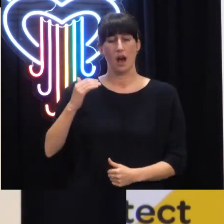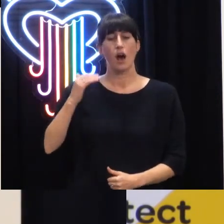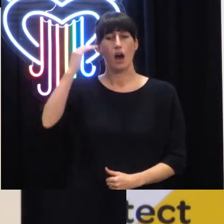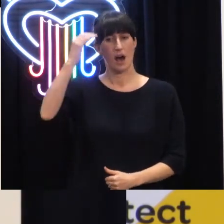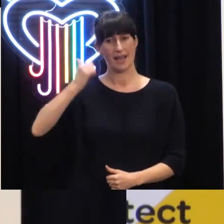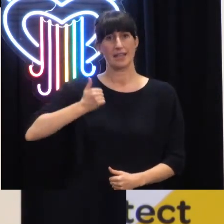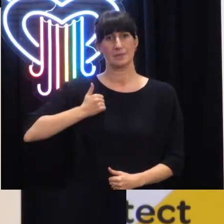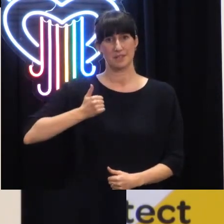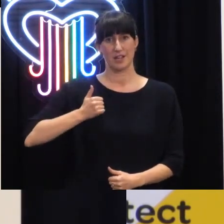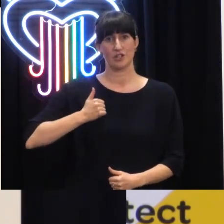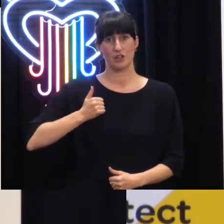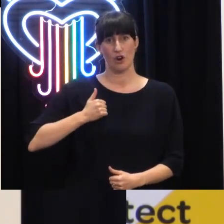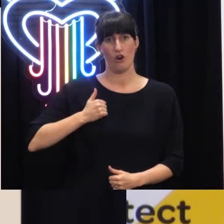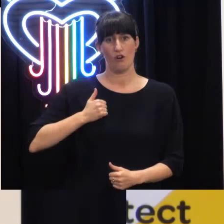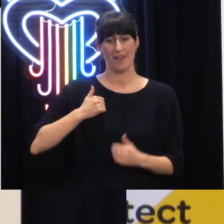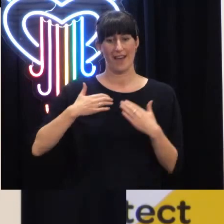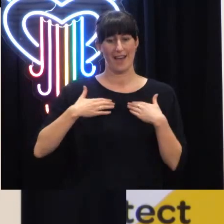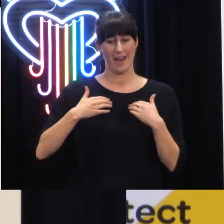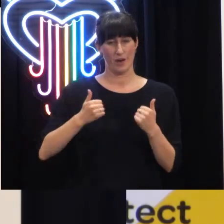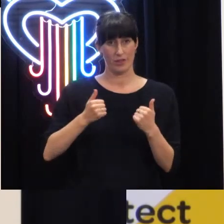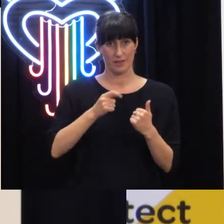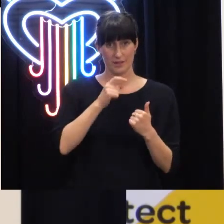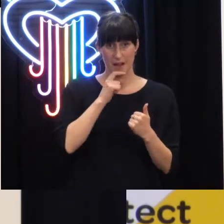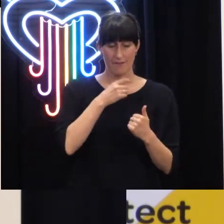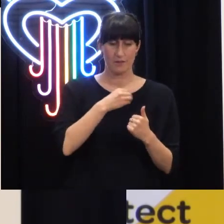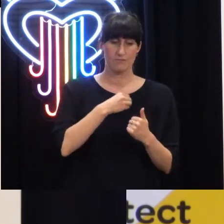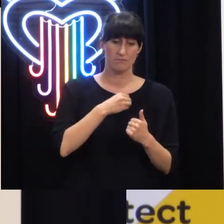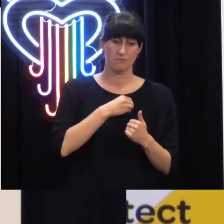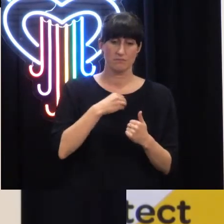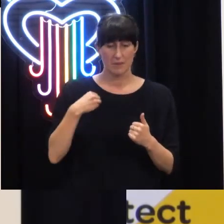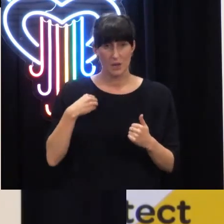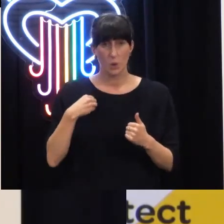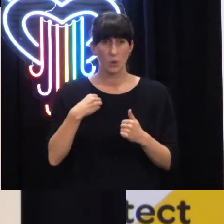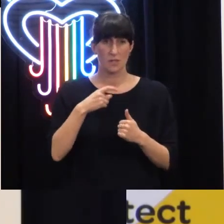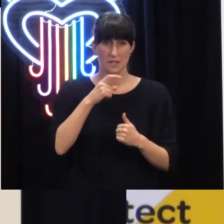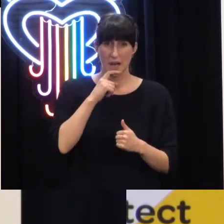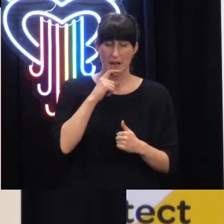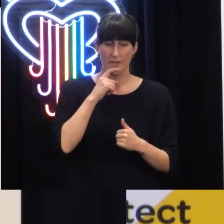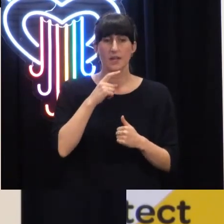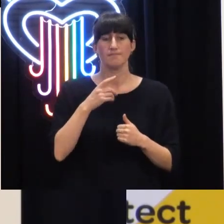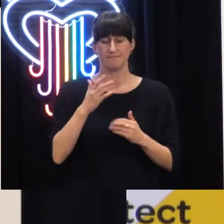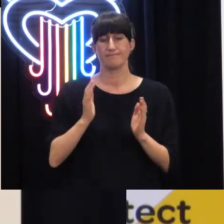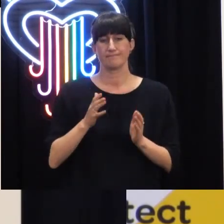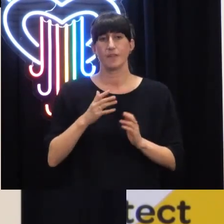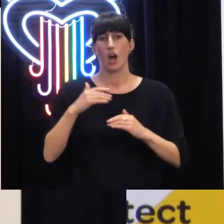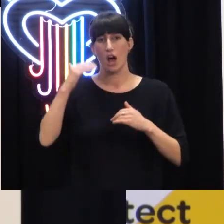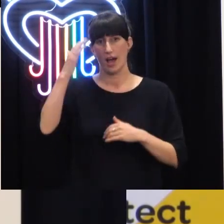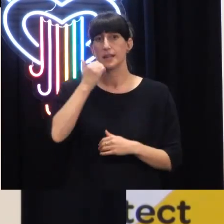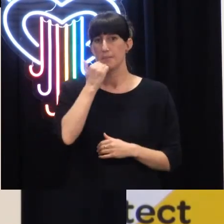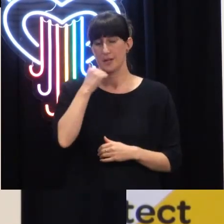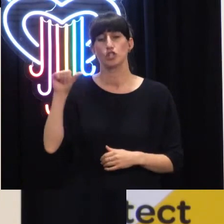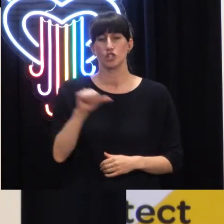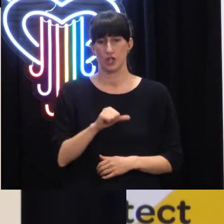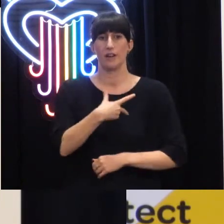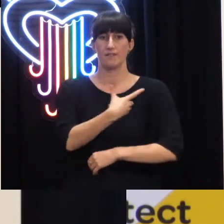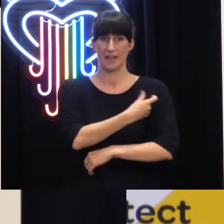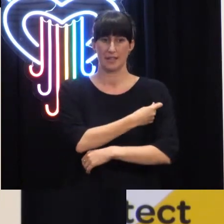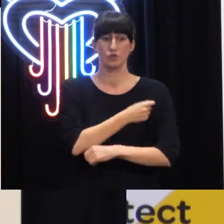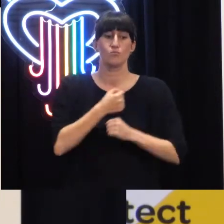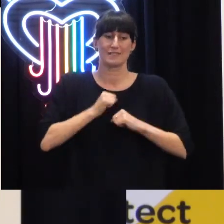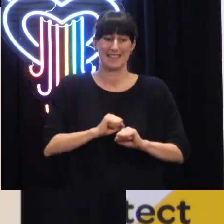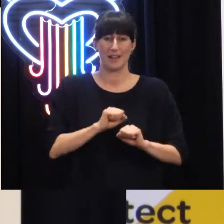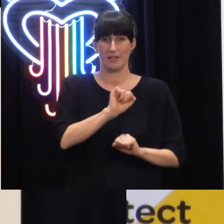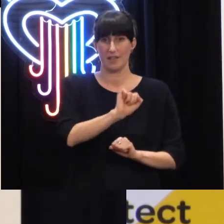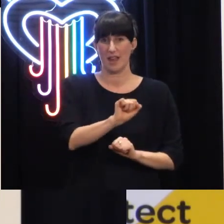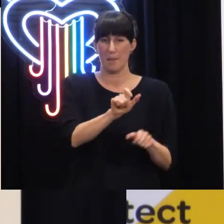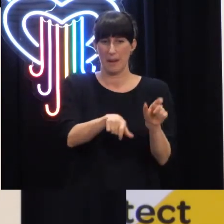our health workforce to be vaccinated as part of both protecting patients that they are seeing, but also as part of ensuring that our